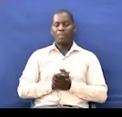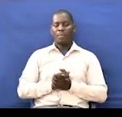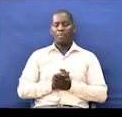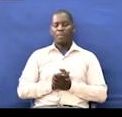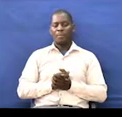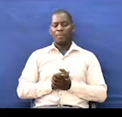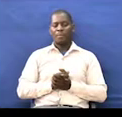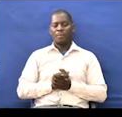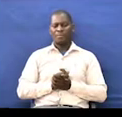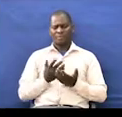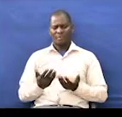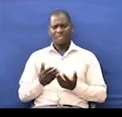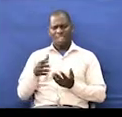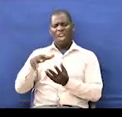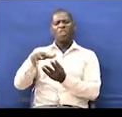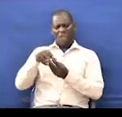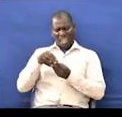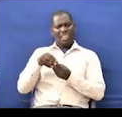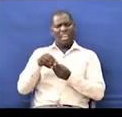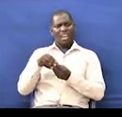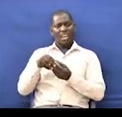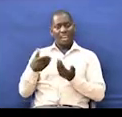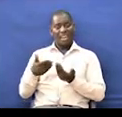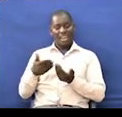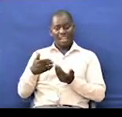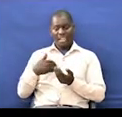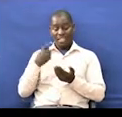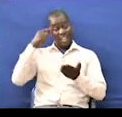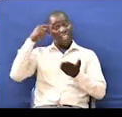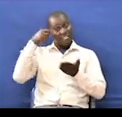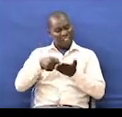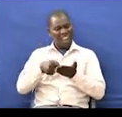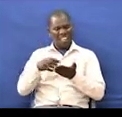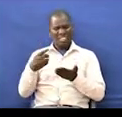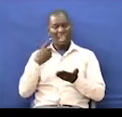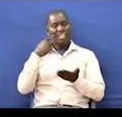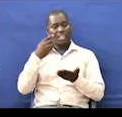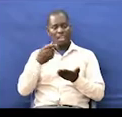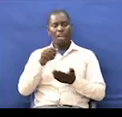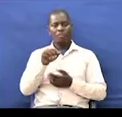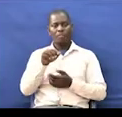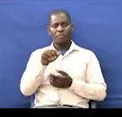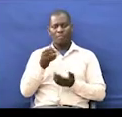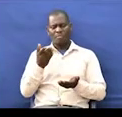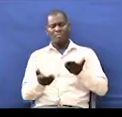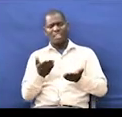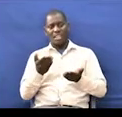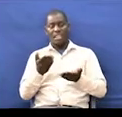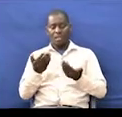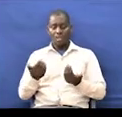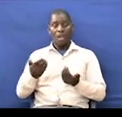To get the SI unit of moment of force, it is just to define what are the units of the dependence of the moment of force. As we